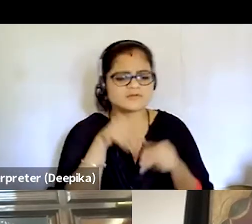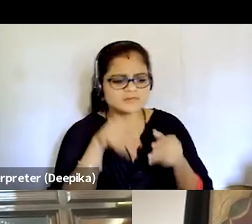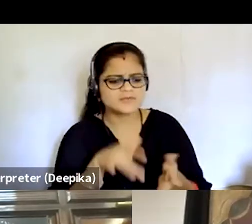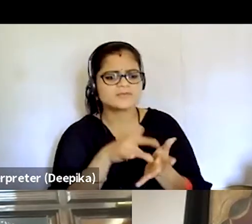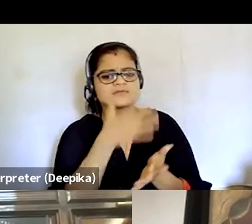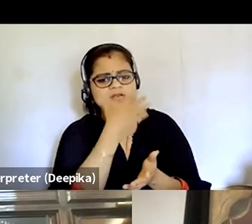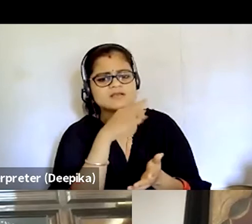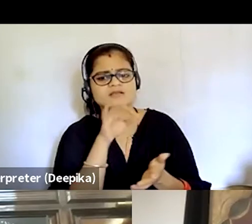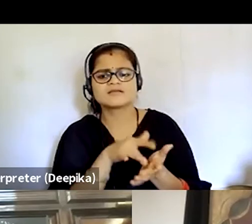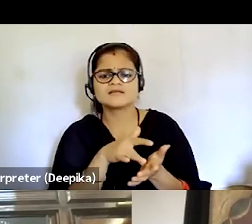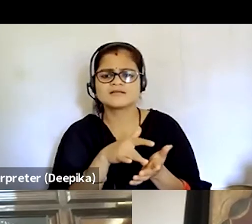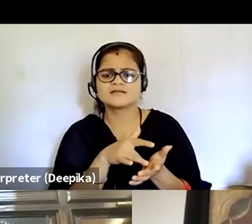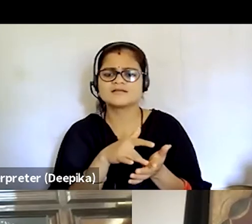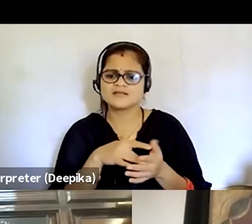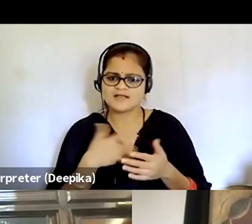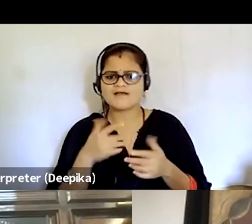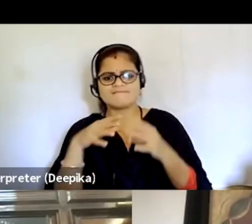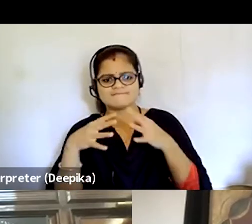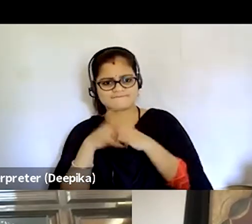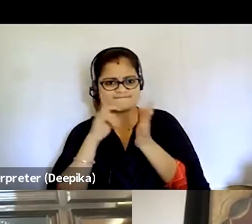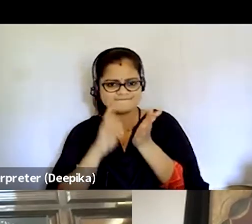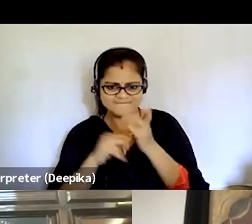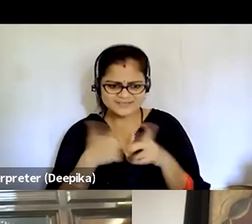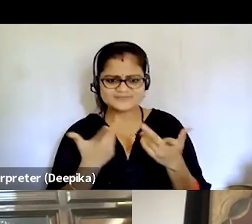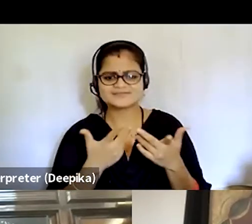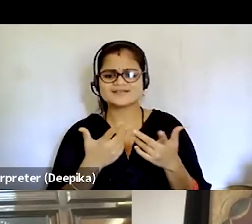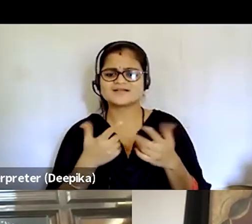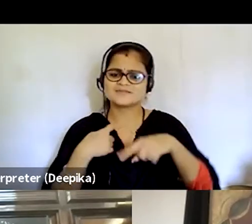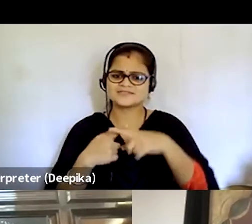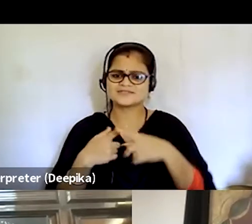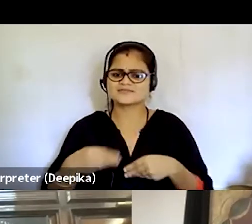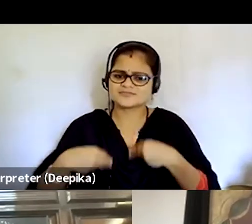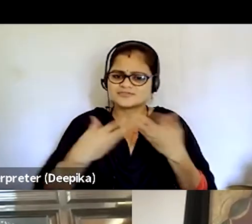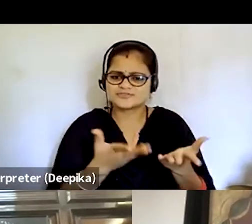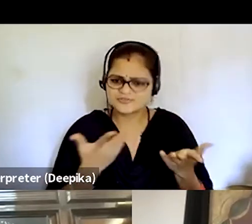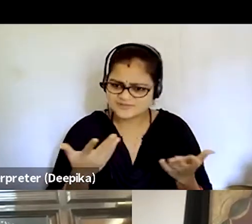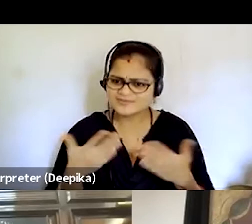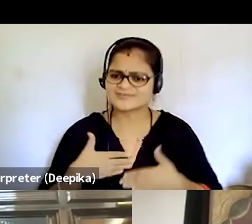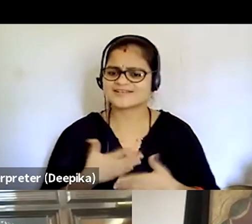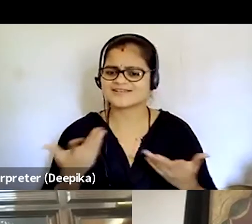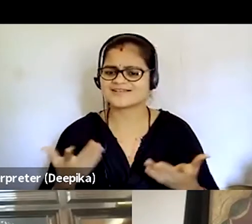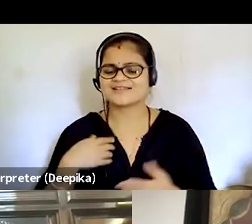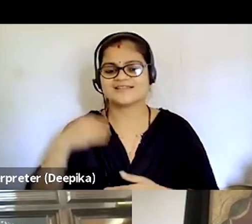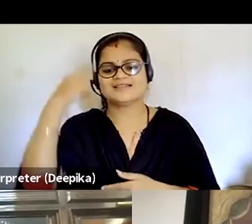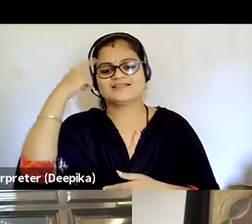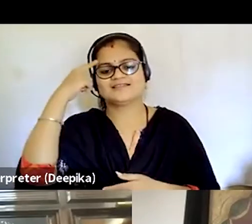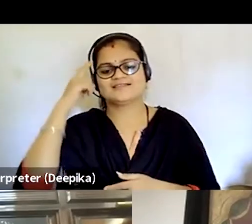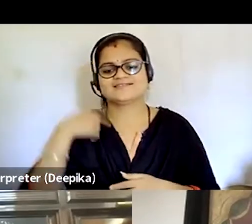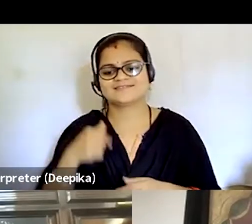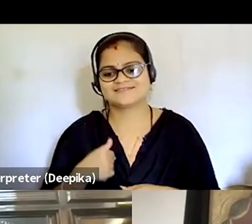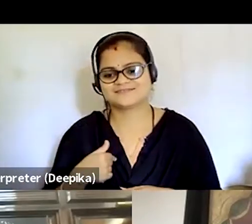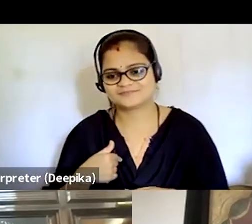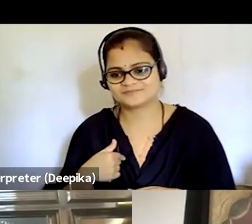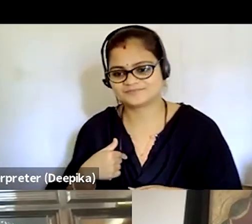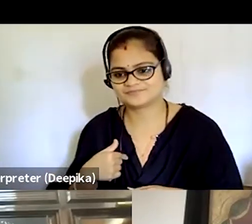venue? We will give you the same wine and the same single malt. Yeah. This was the thinking. But it was we were